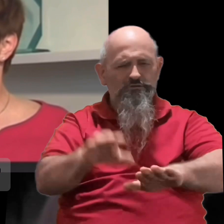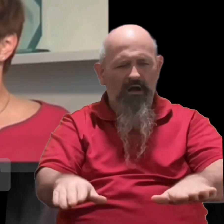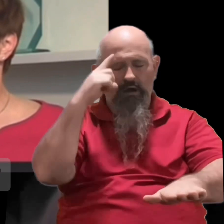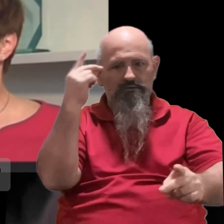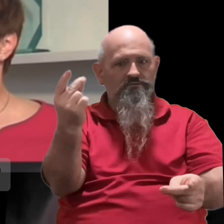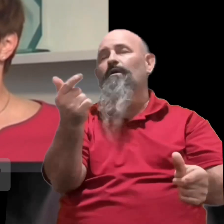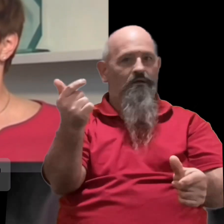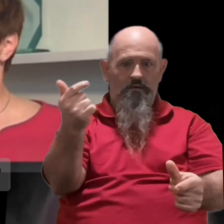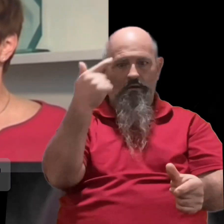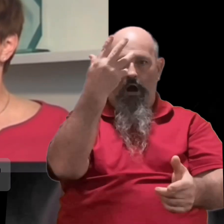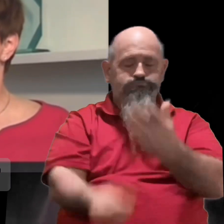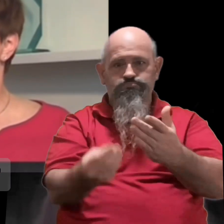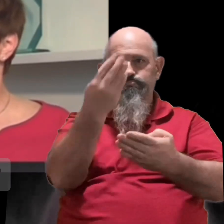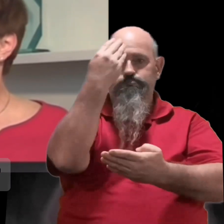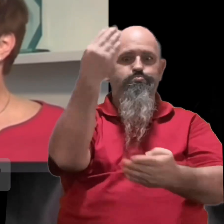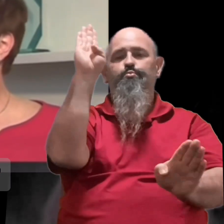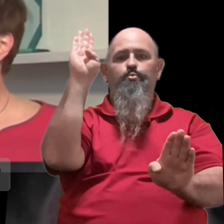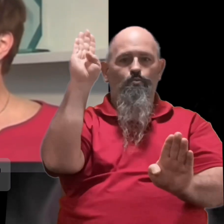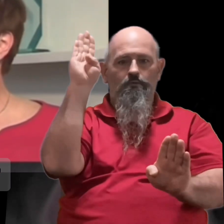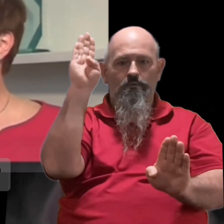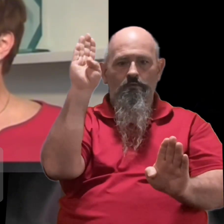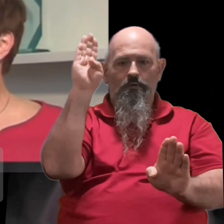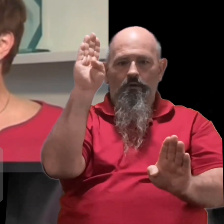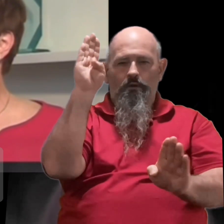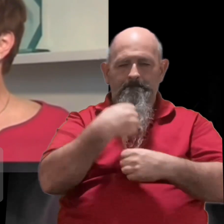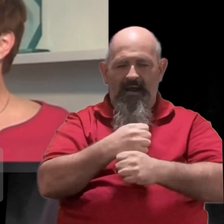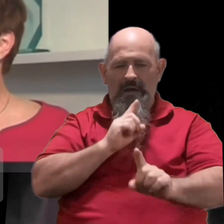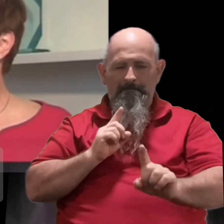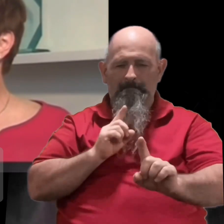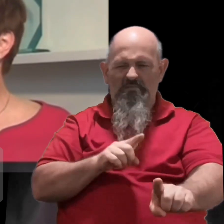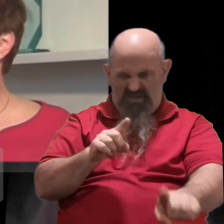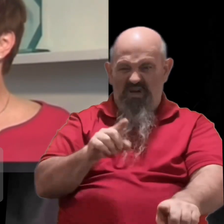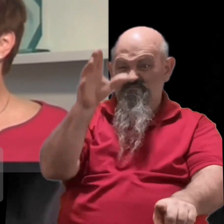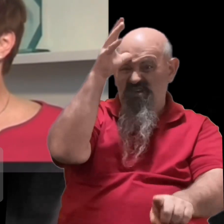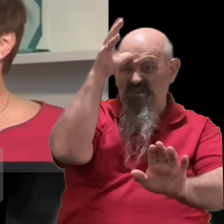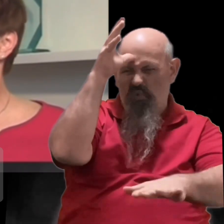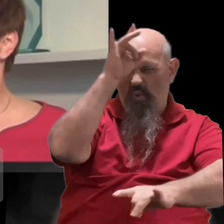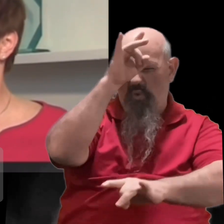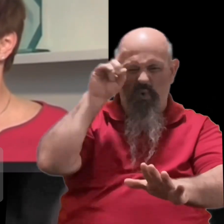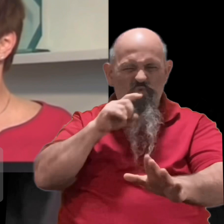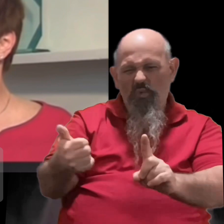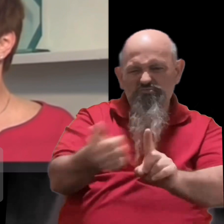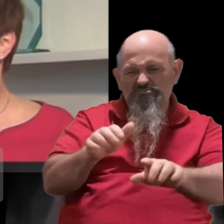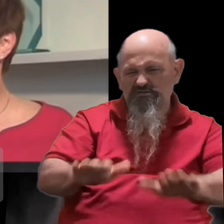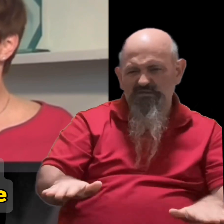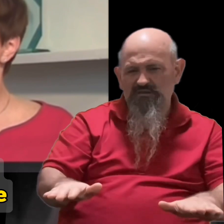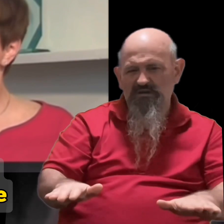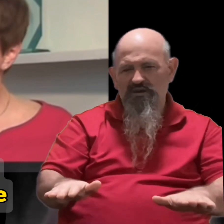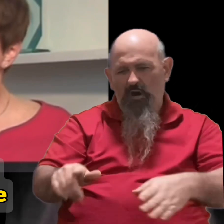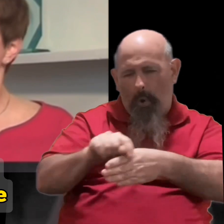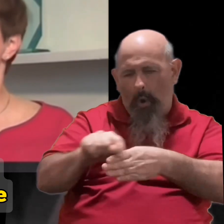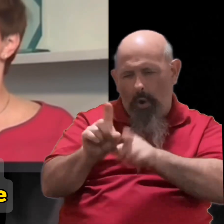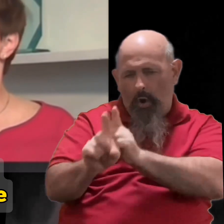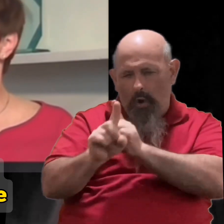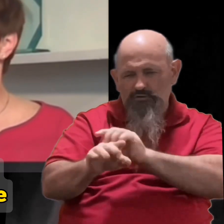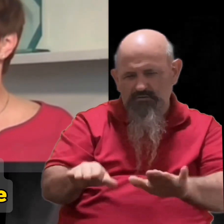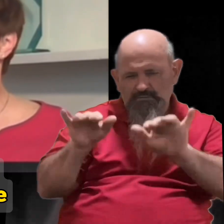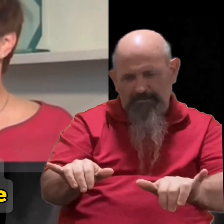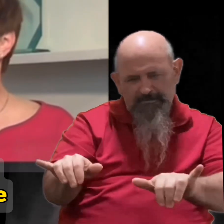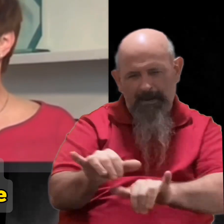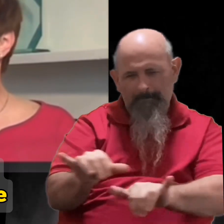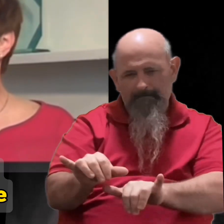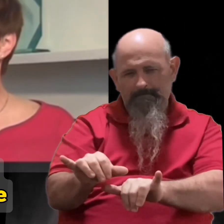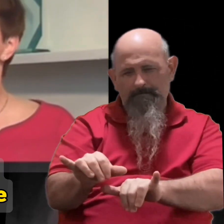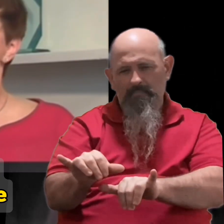child is suddenly, out of the blue, making allegations that the father has abused the child and is coaching the child